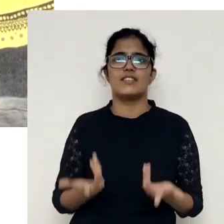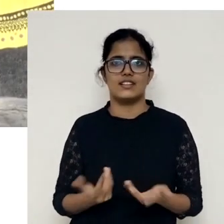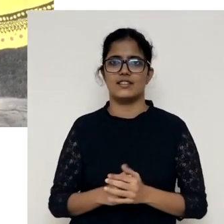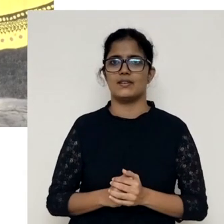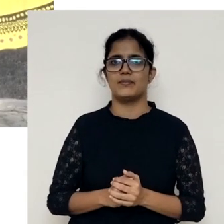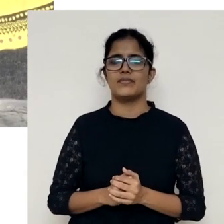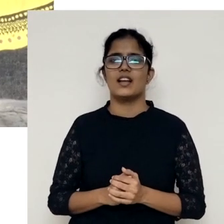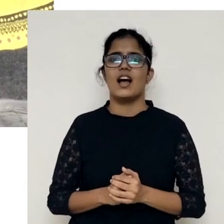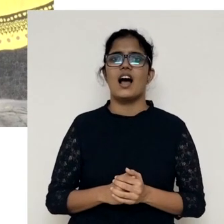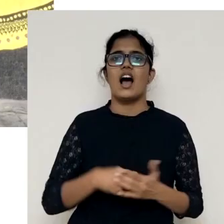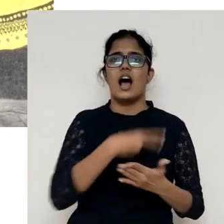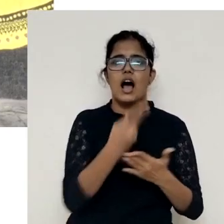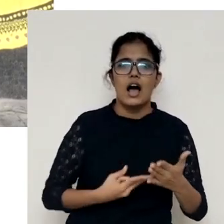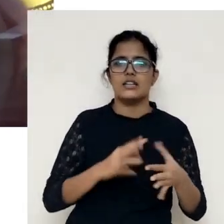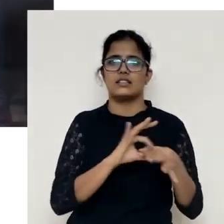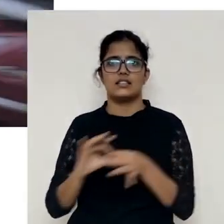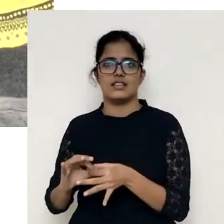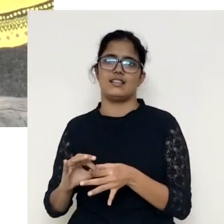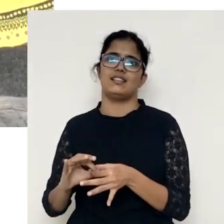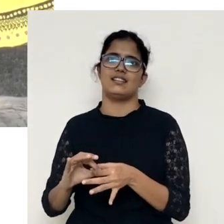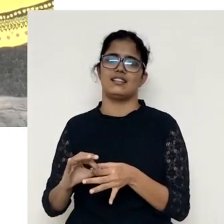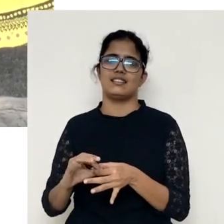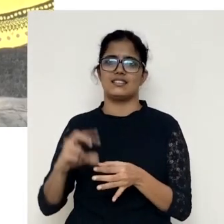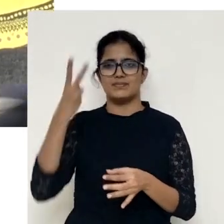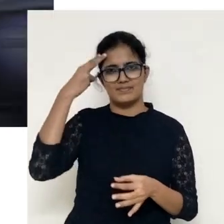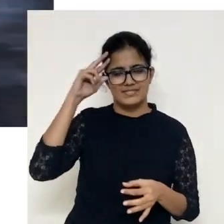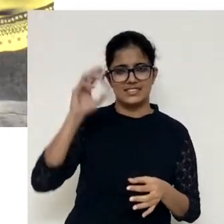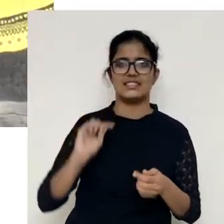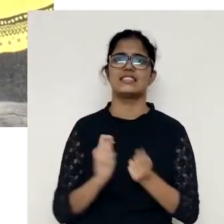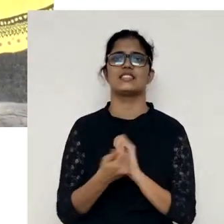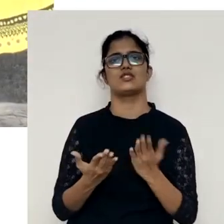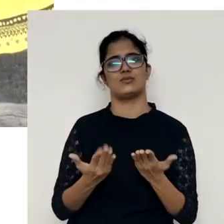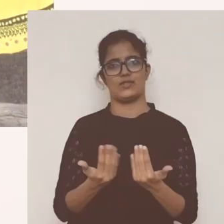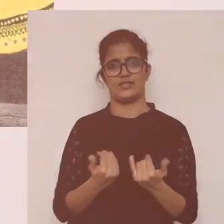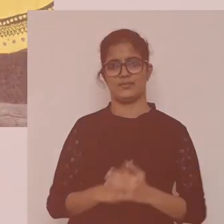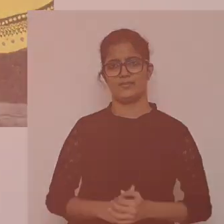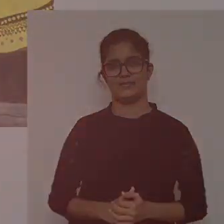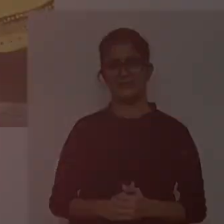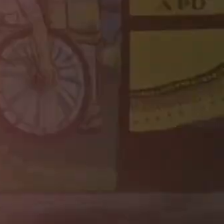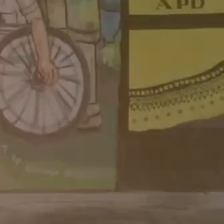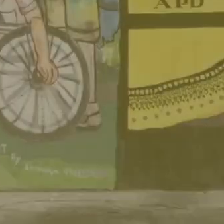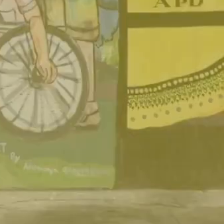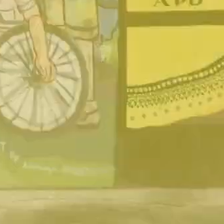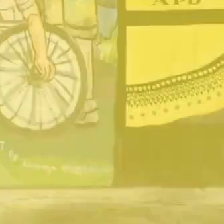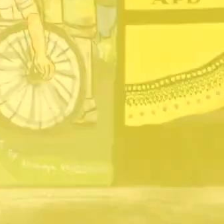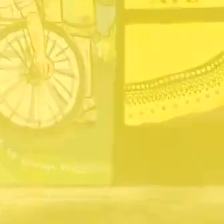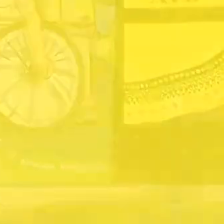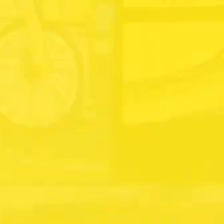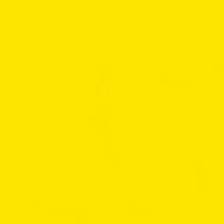time. But I do believe that art can make a change.